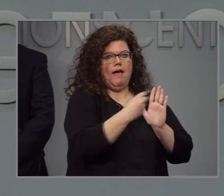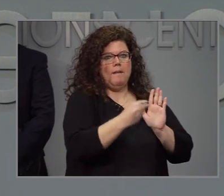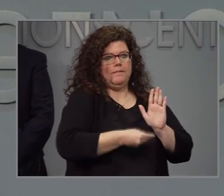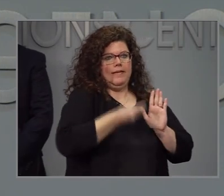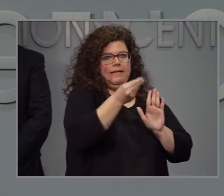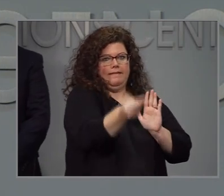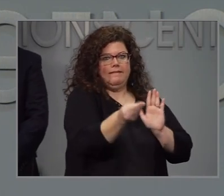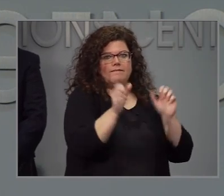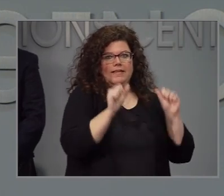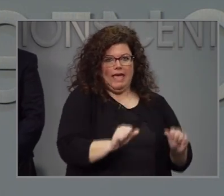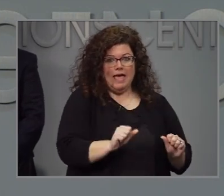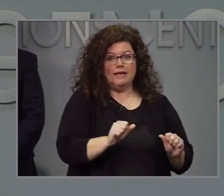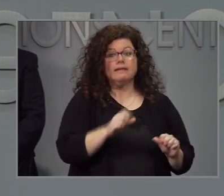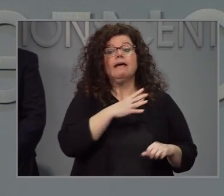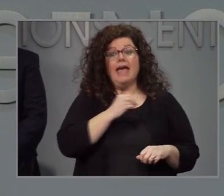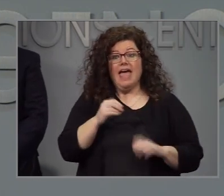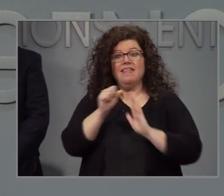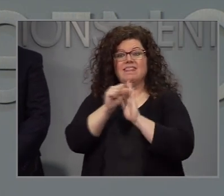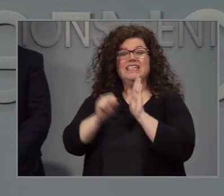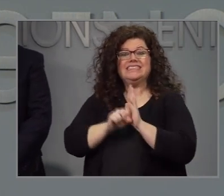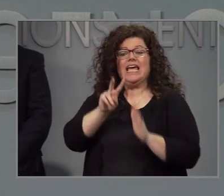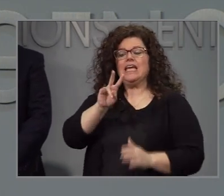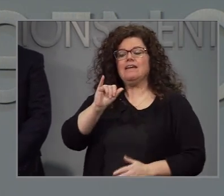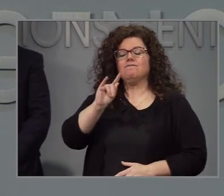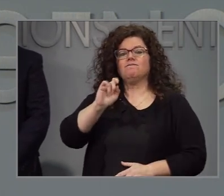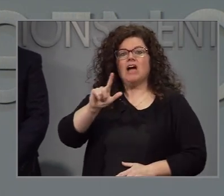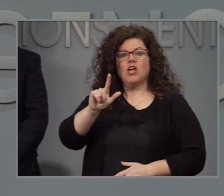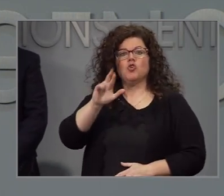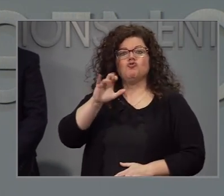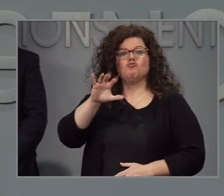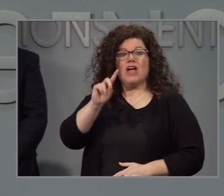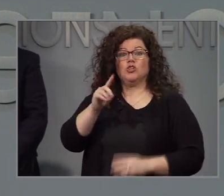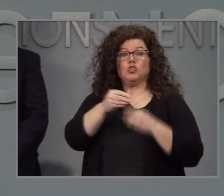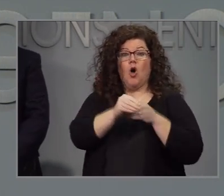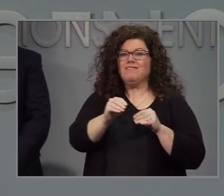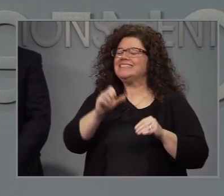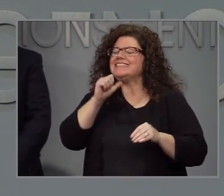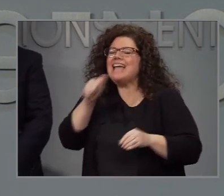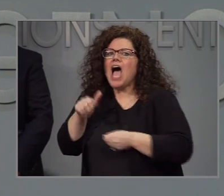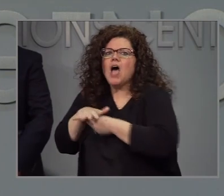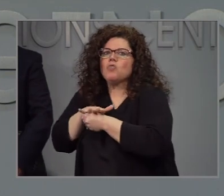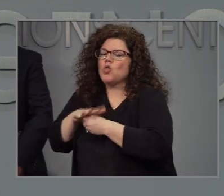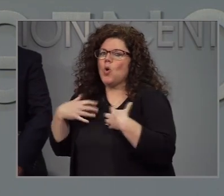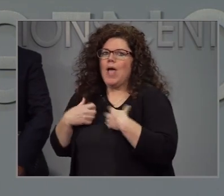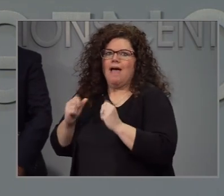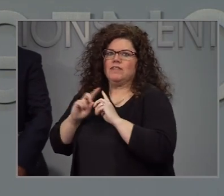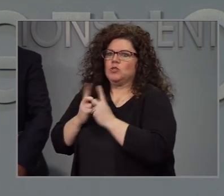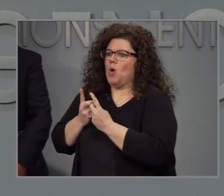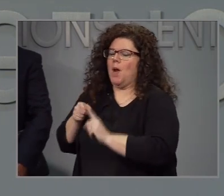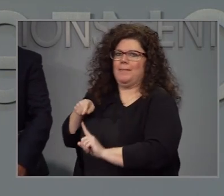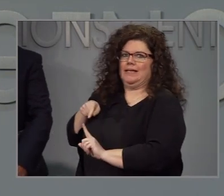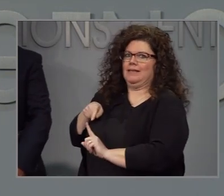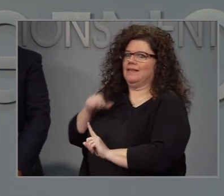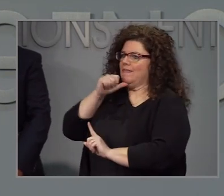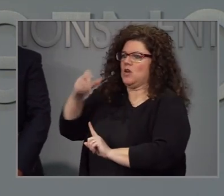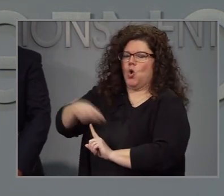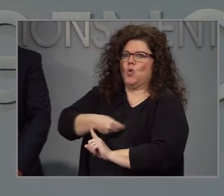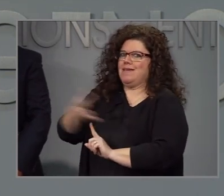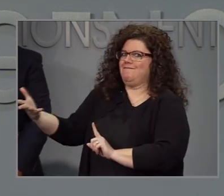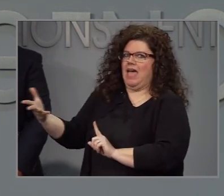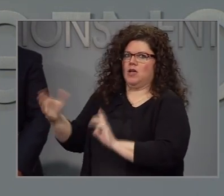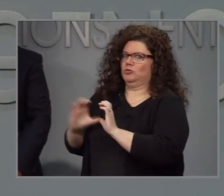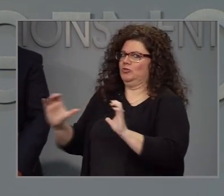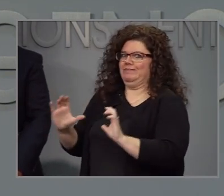Carolina is the State Vital Records Office. So not the local health departments, they're obtained by Register of